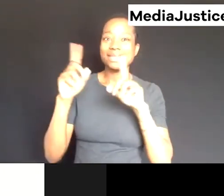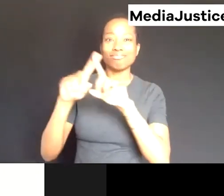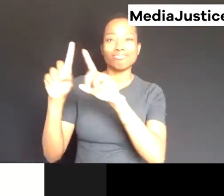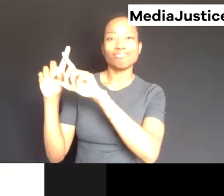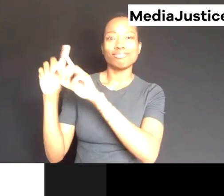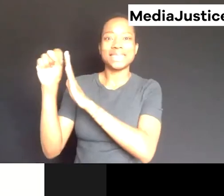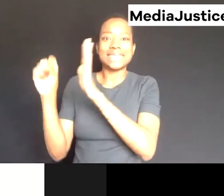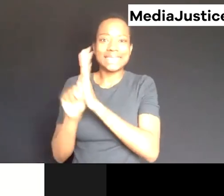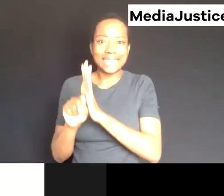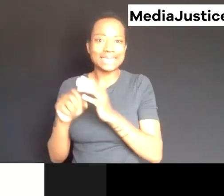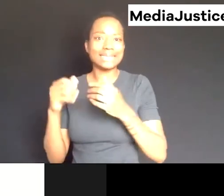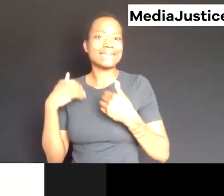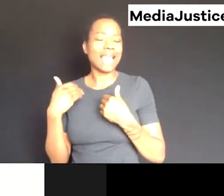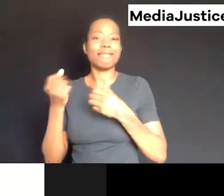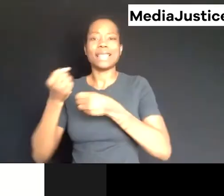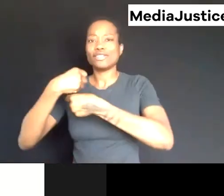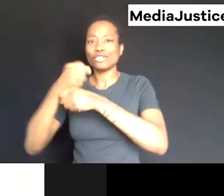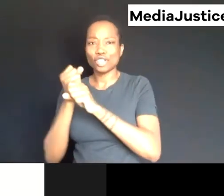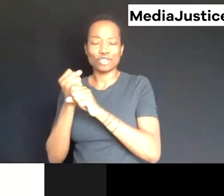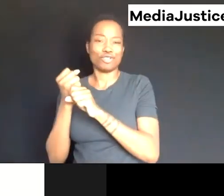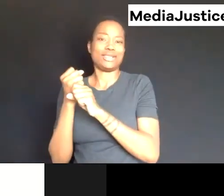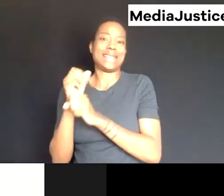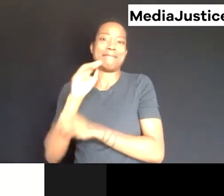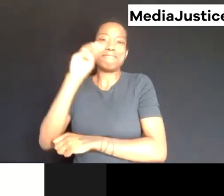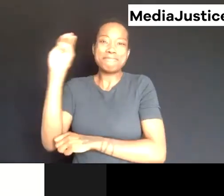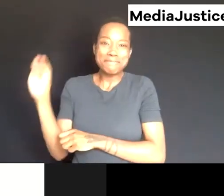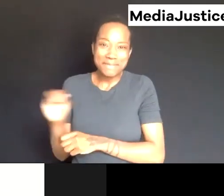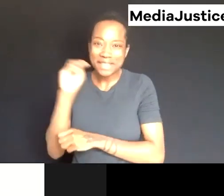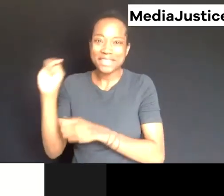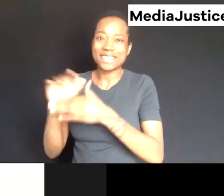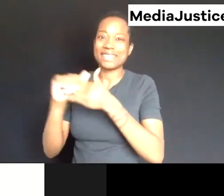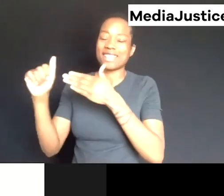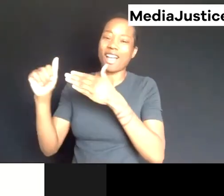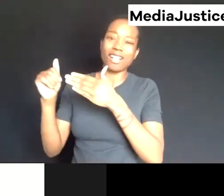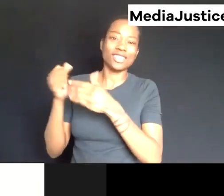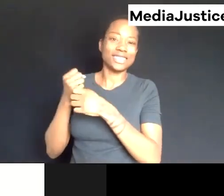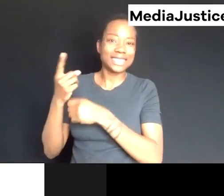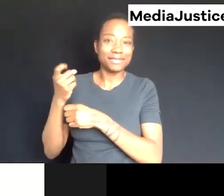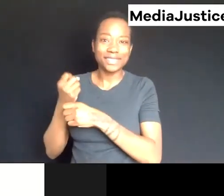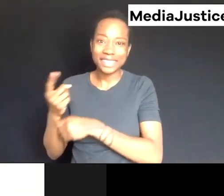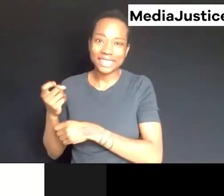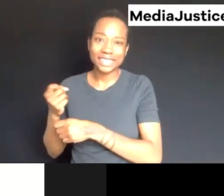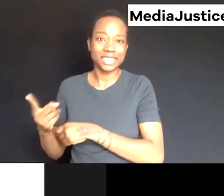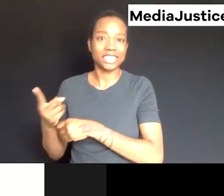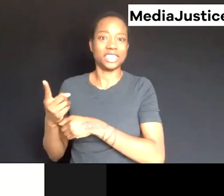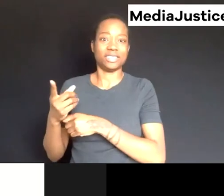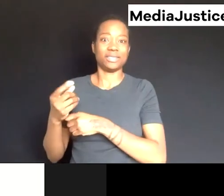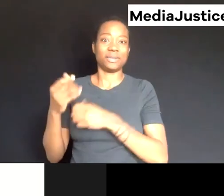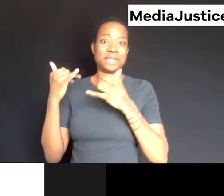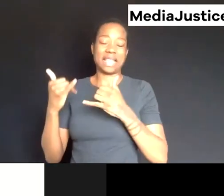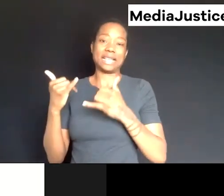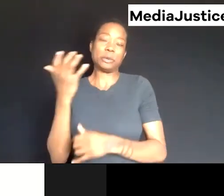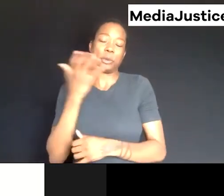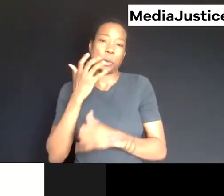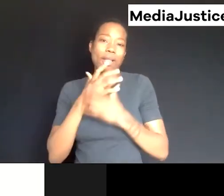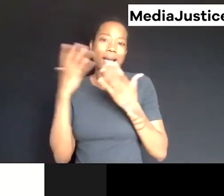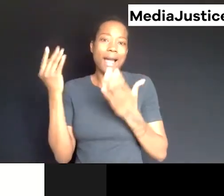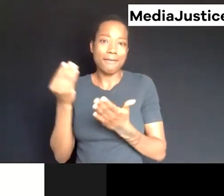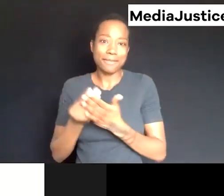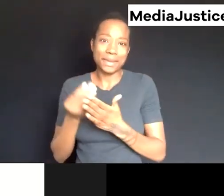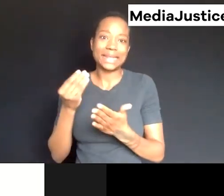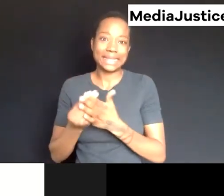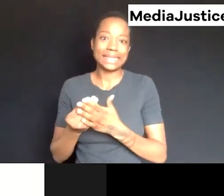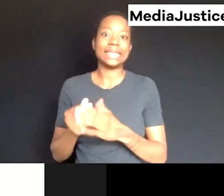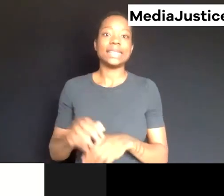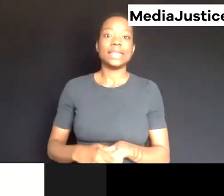that, that's well over $600 million. That's just from billboard advertising alone. The thing is, like, back